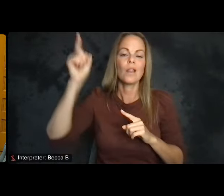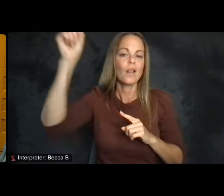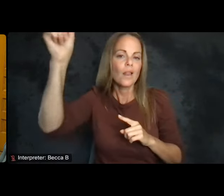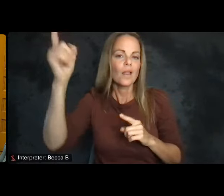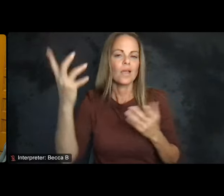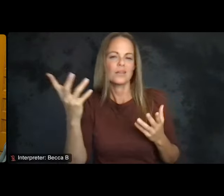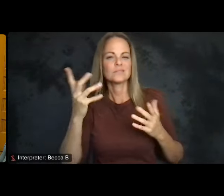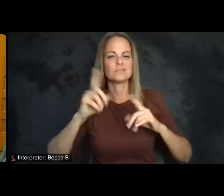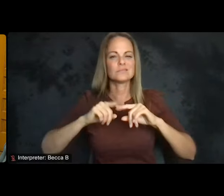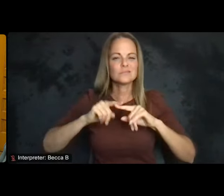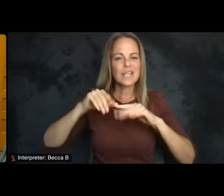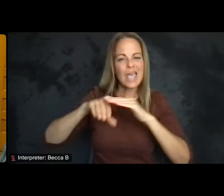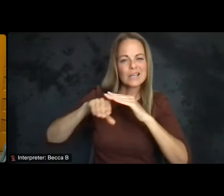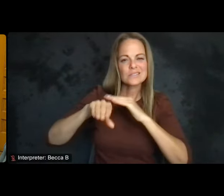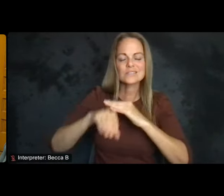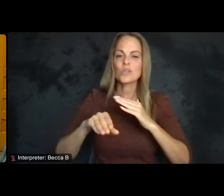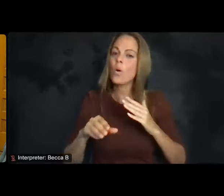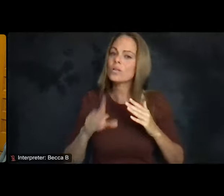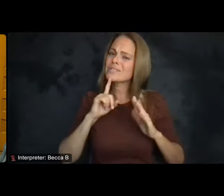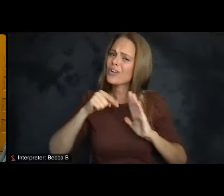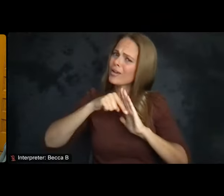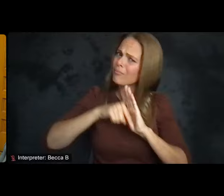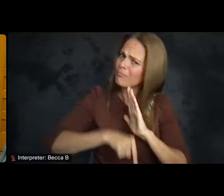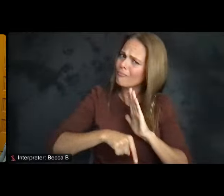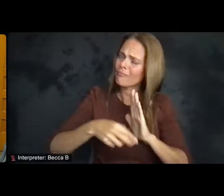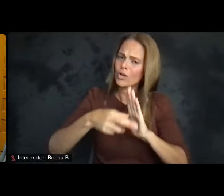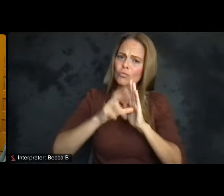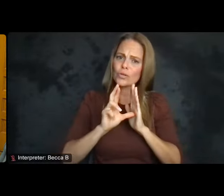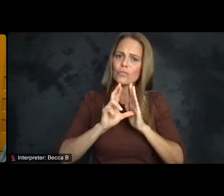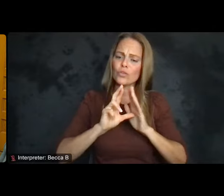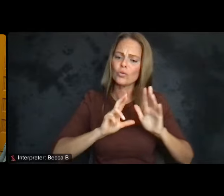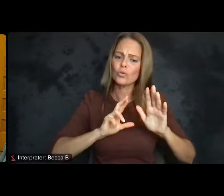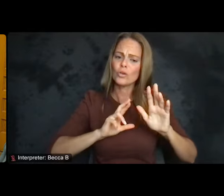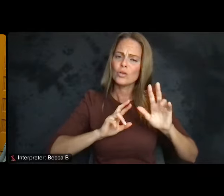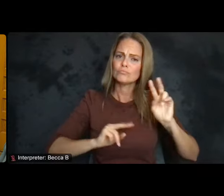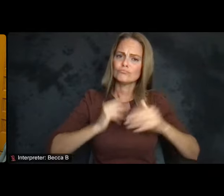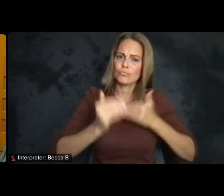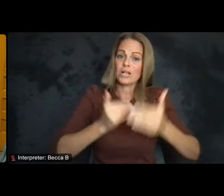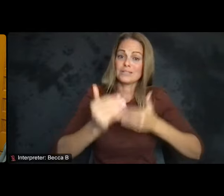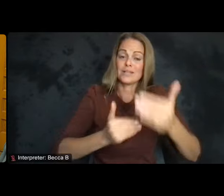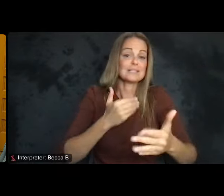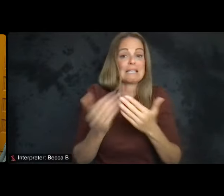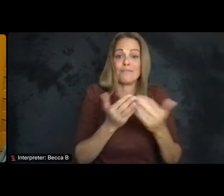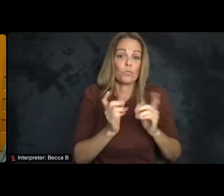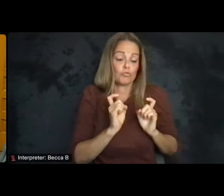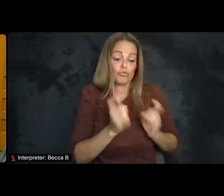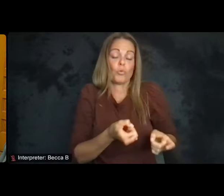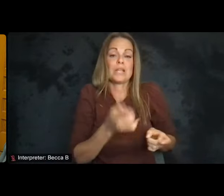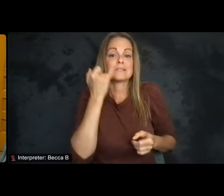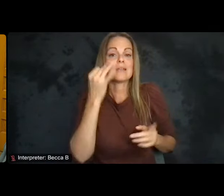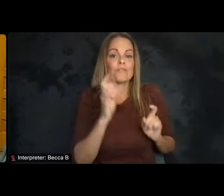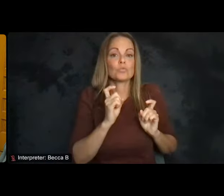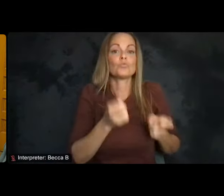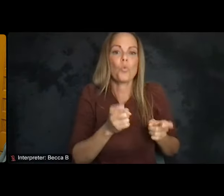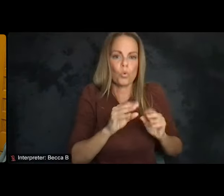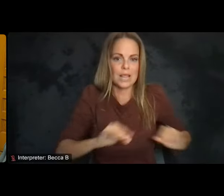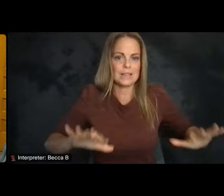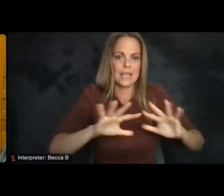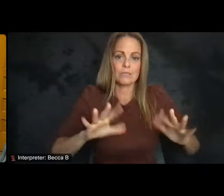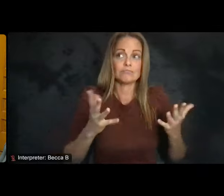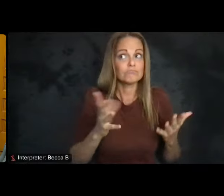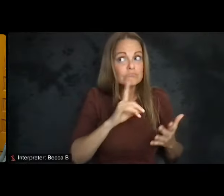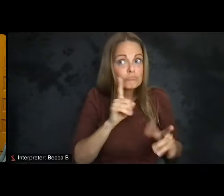an extensive review process that goes through these when a piece of land comes up, even on donations. When somebody wants to donate land, is this something that actually would